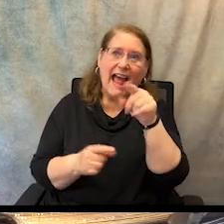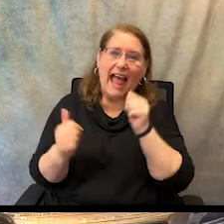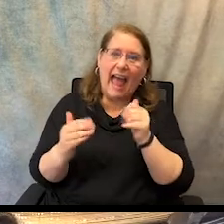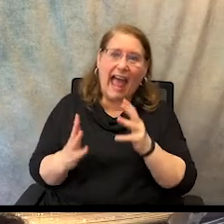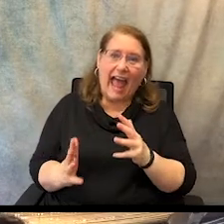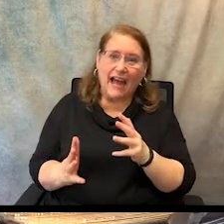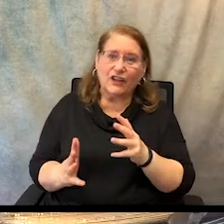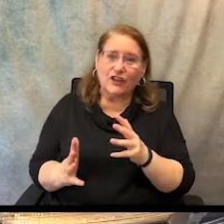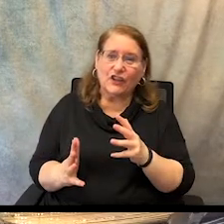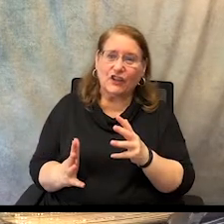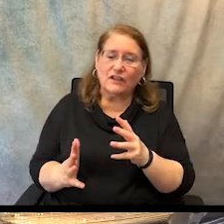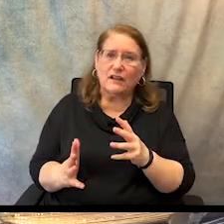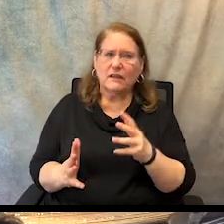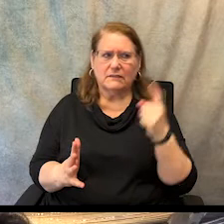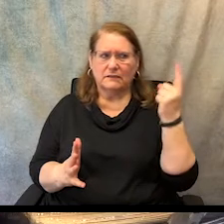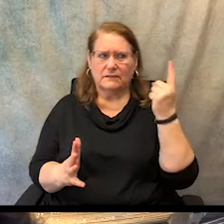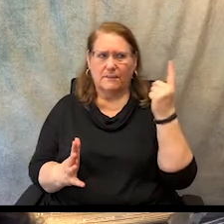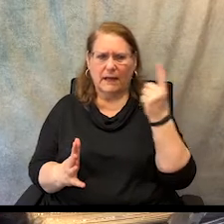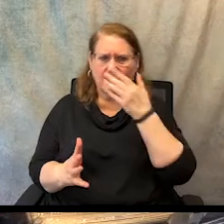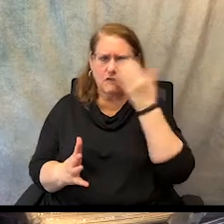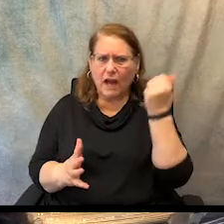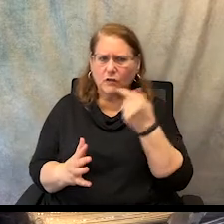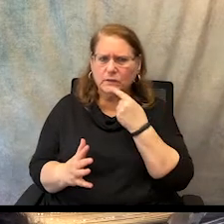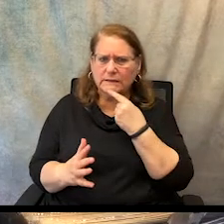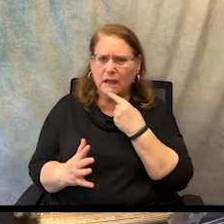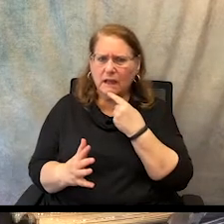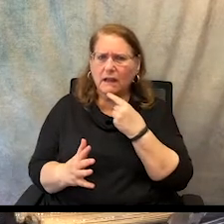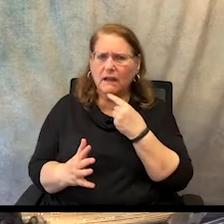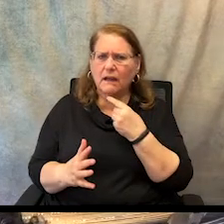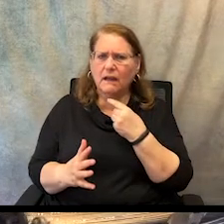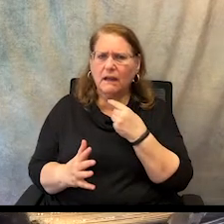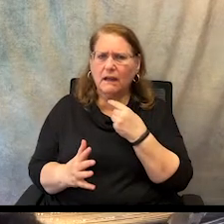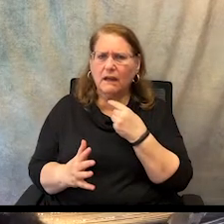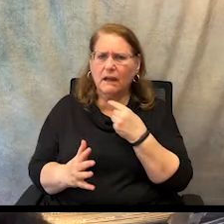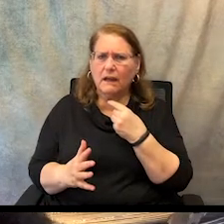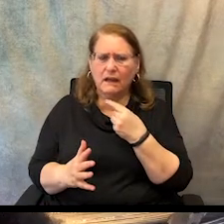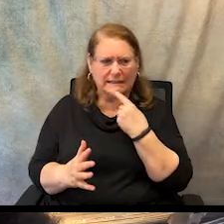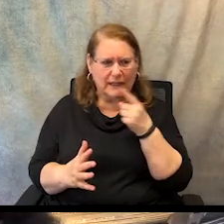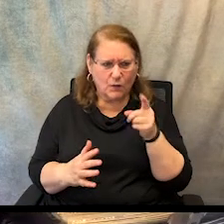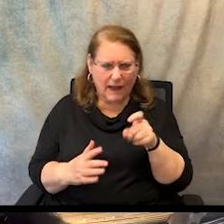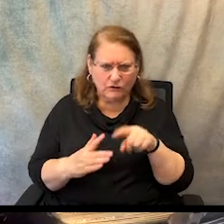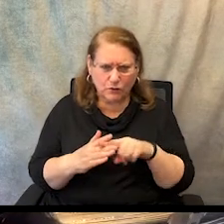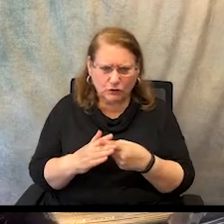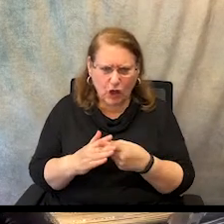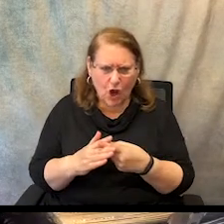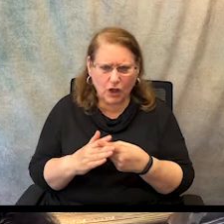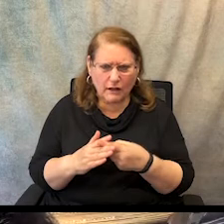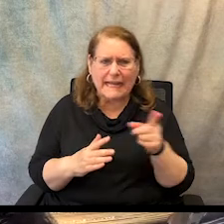actors their dialogues, you know, that somebody was forgetting to say, and he was just telling to them, you have to start, you have to